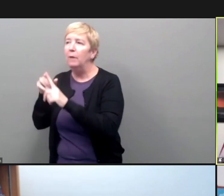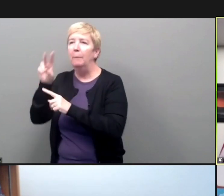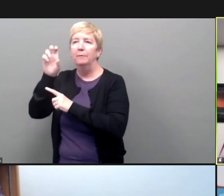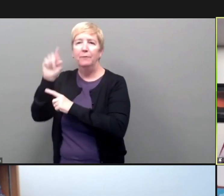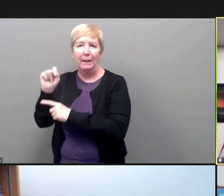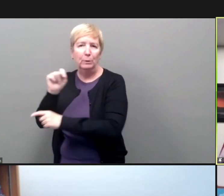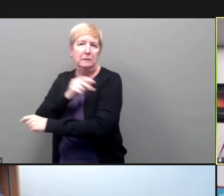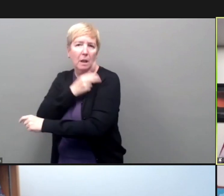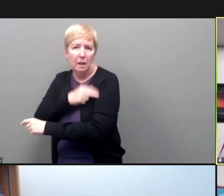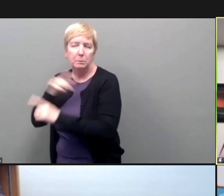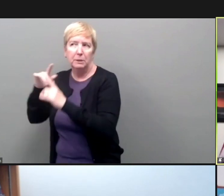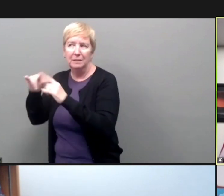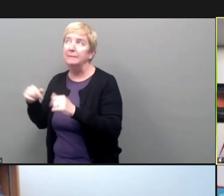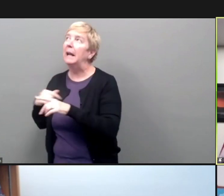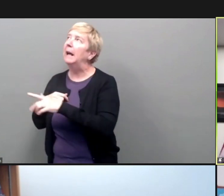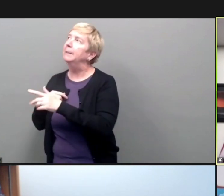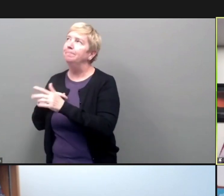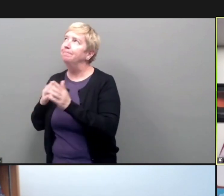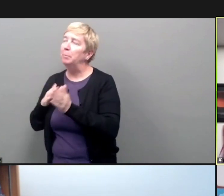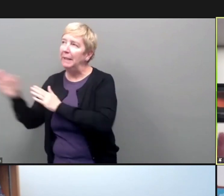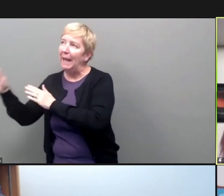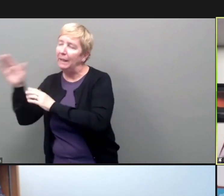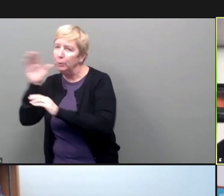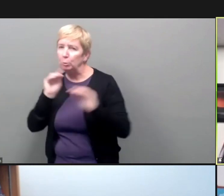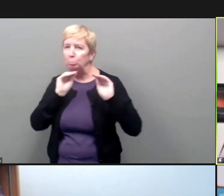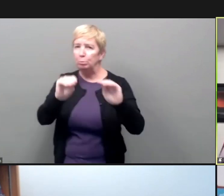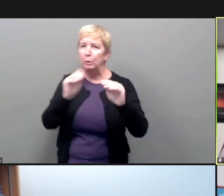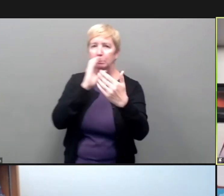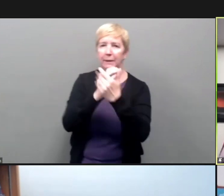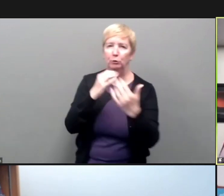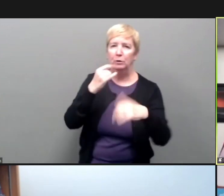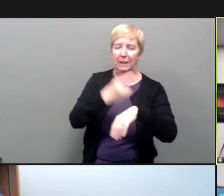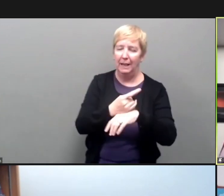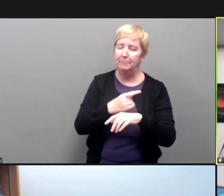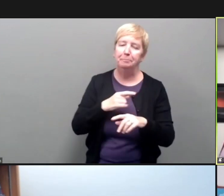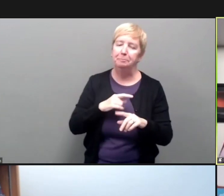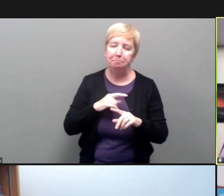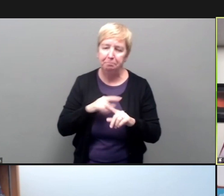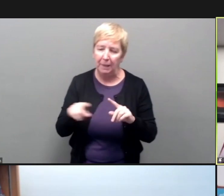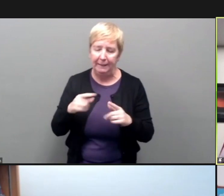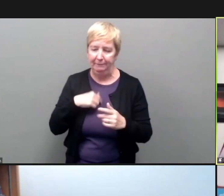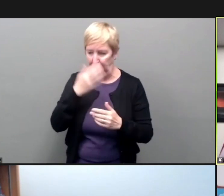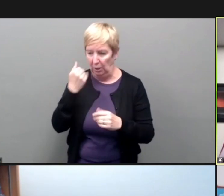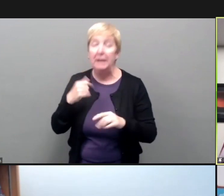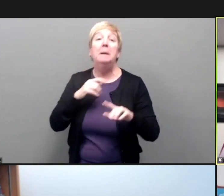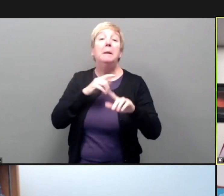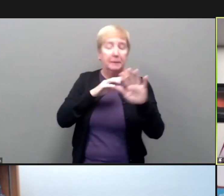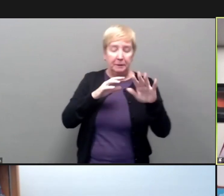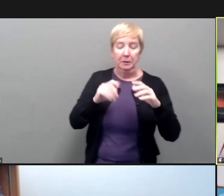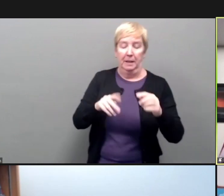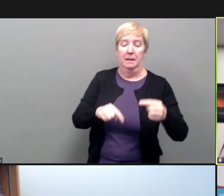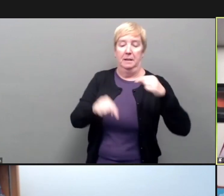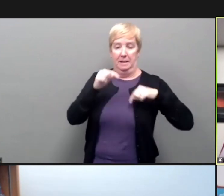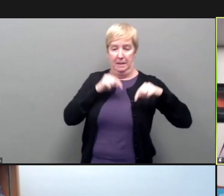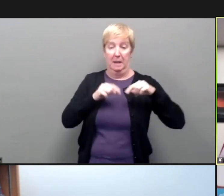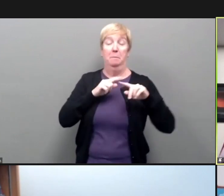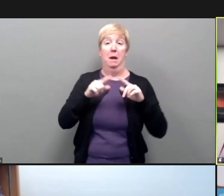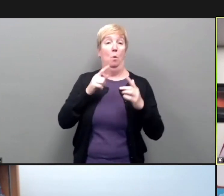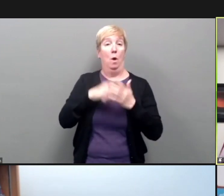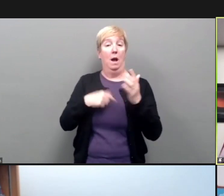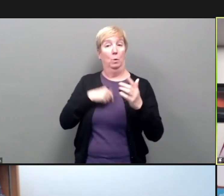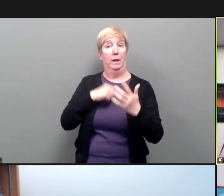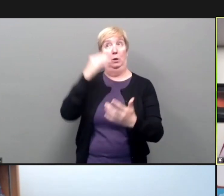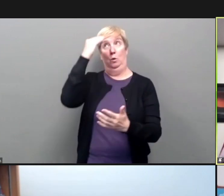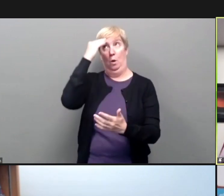and that shows fairly significant declines in immunity, similar to the Israel studies as well. As